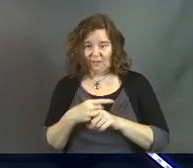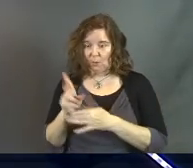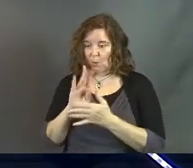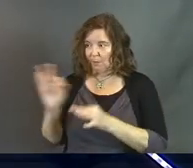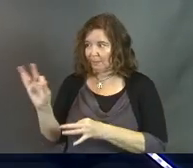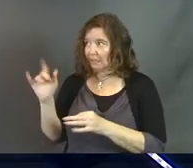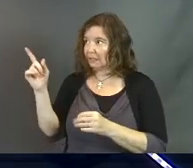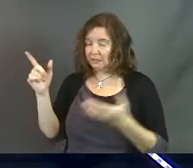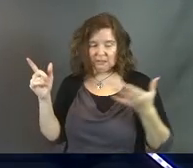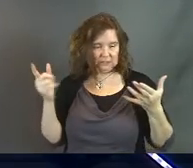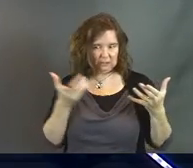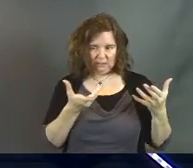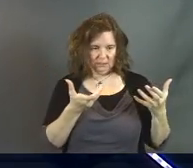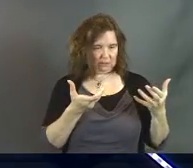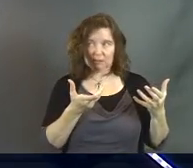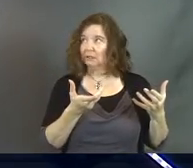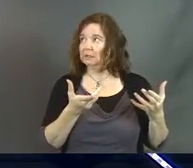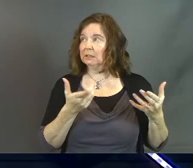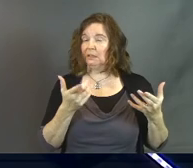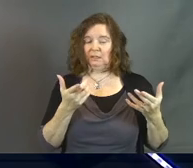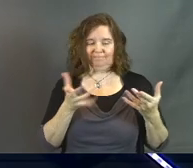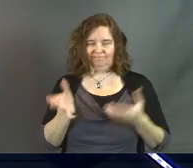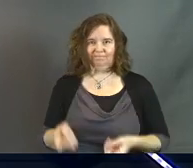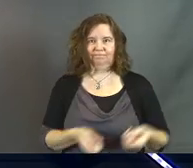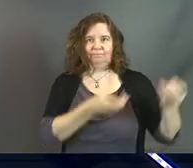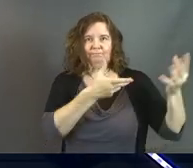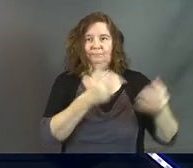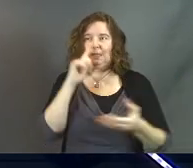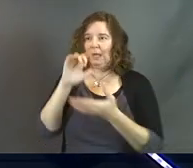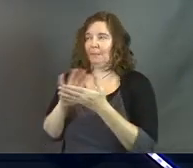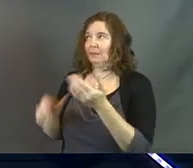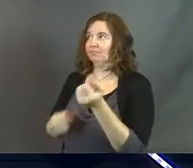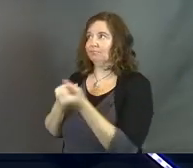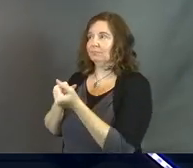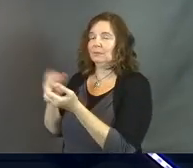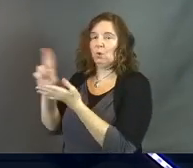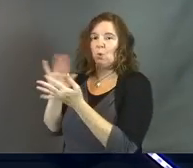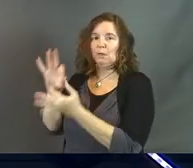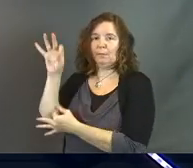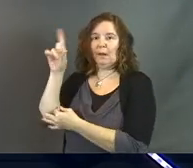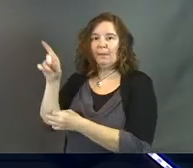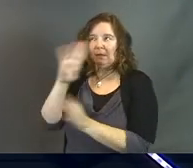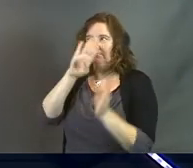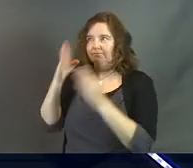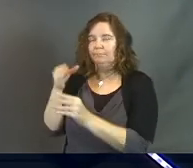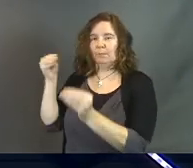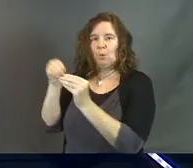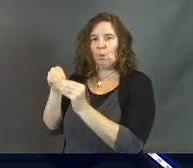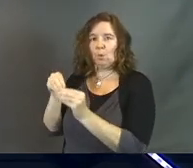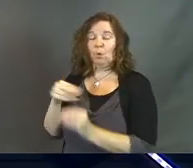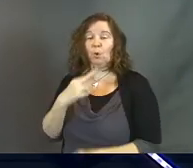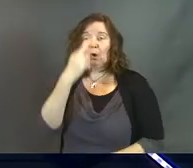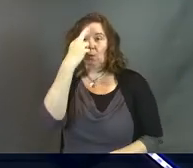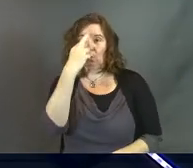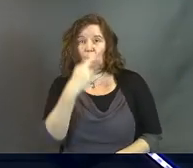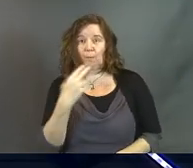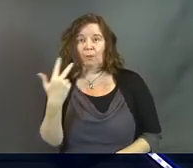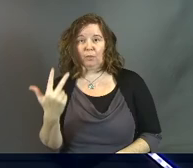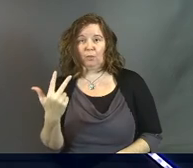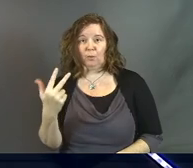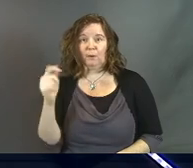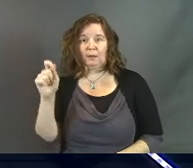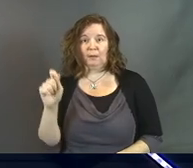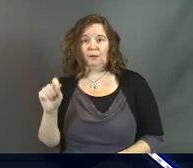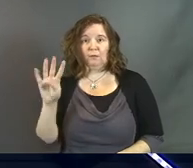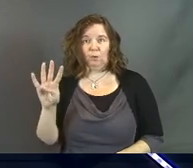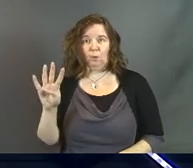Spirit, I believe the Holy Spirit. It must hold more sway. Romans 3:4